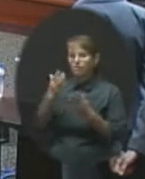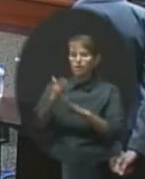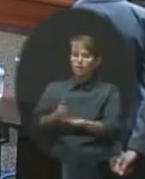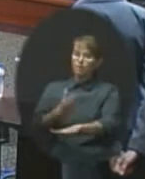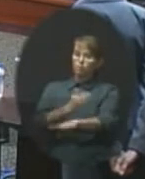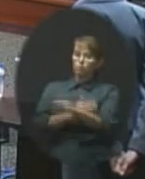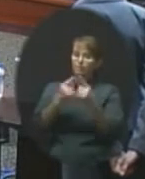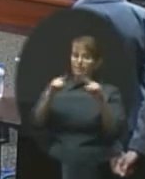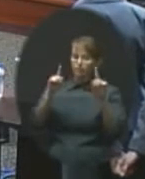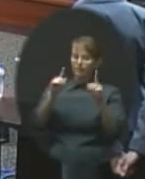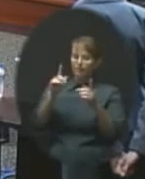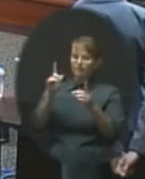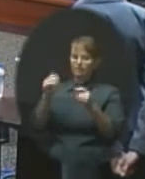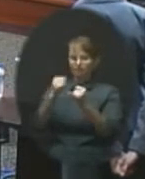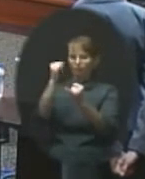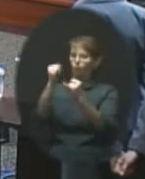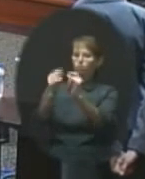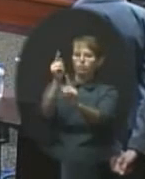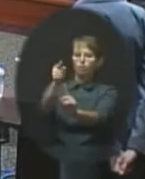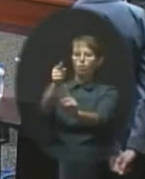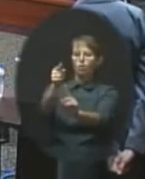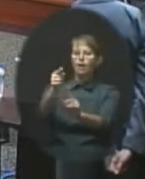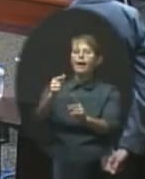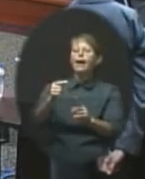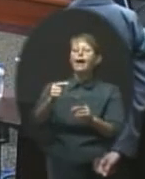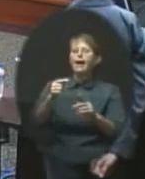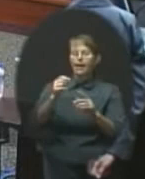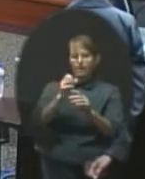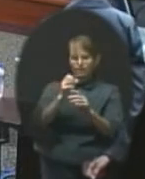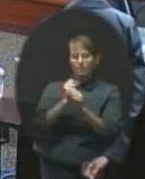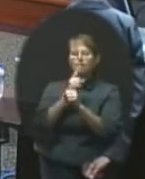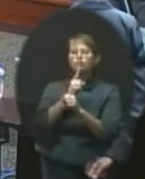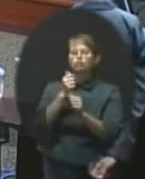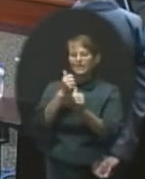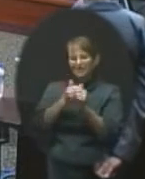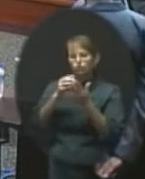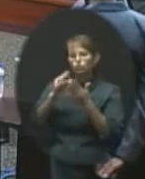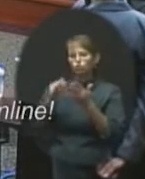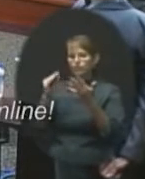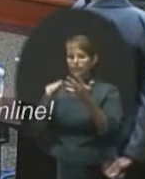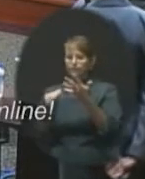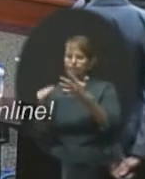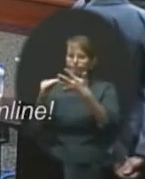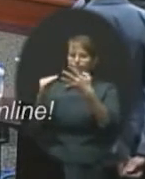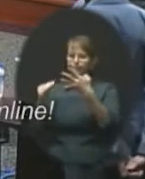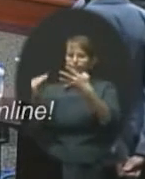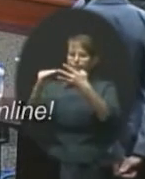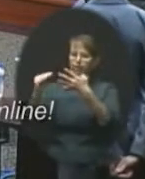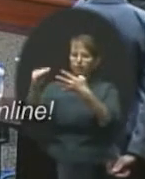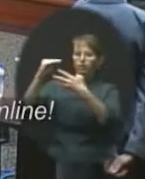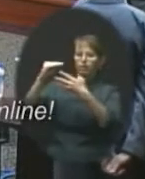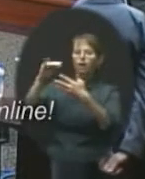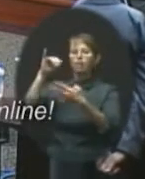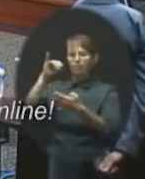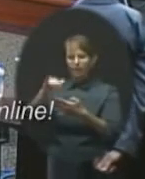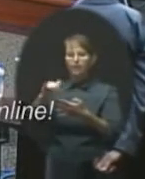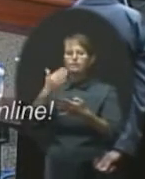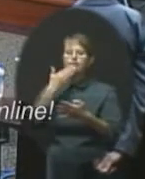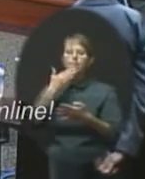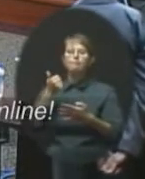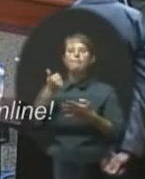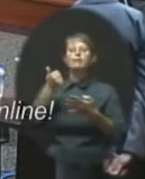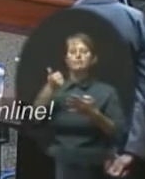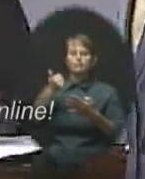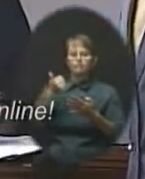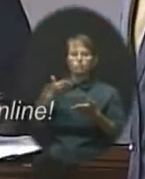every student to the next category, it's beneficial to the student, to the district, in getting that API number up. Good with our building